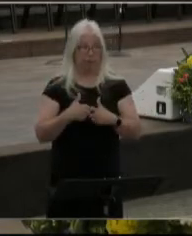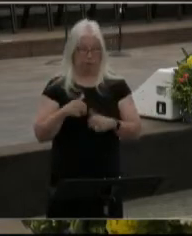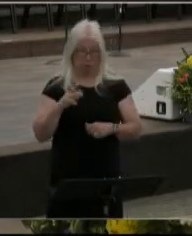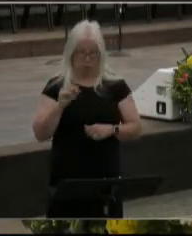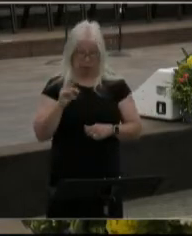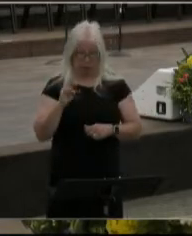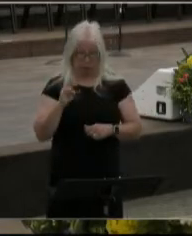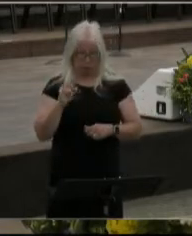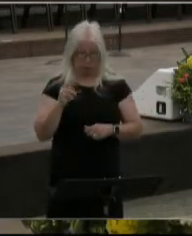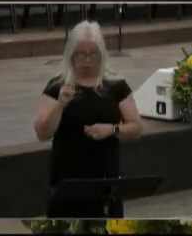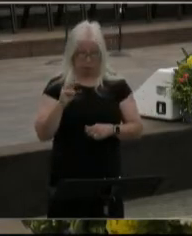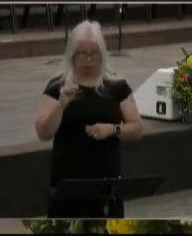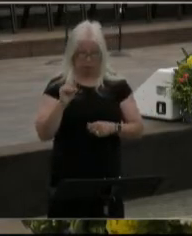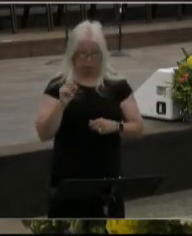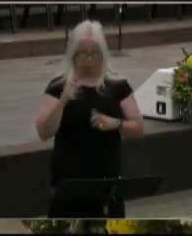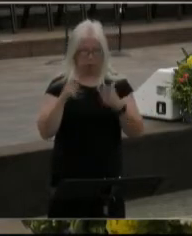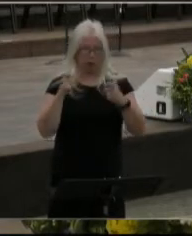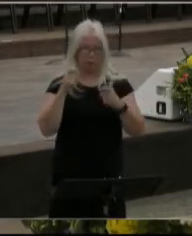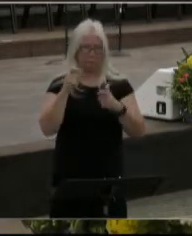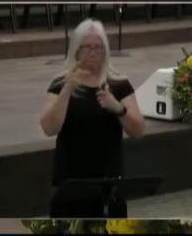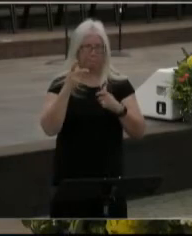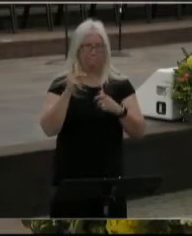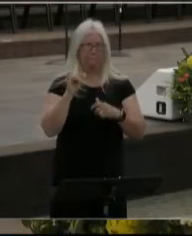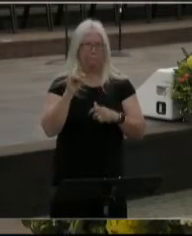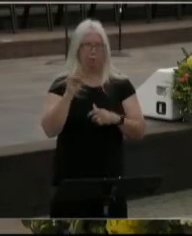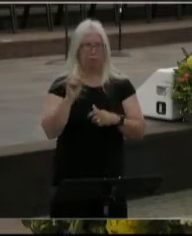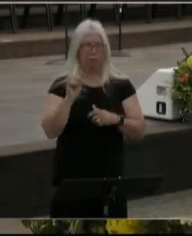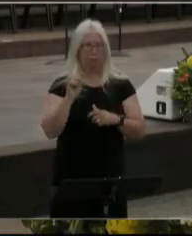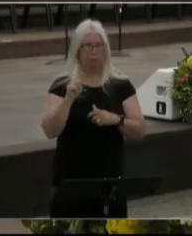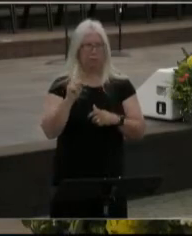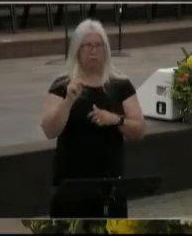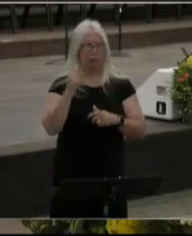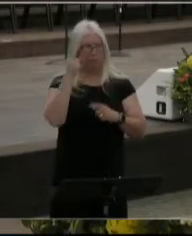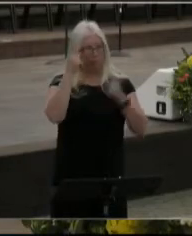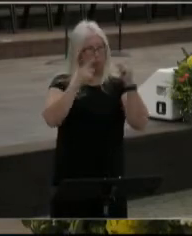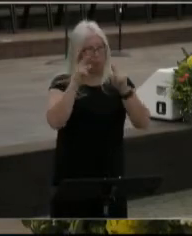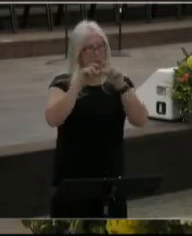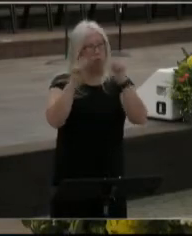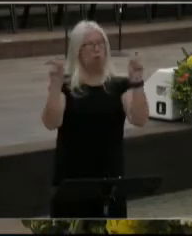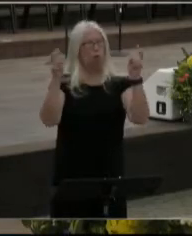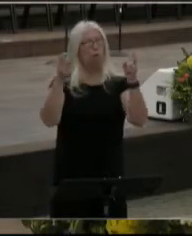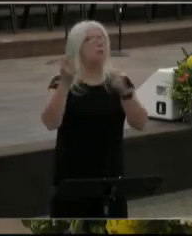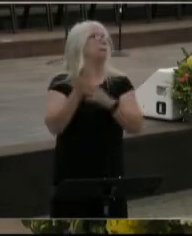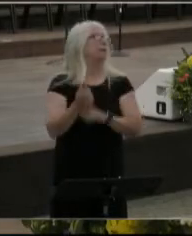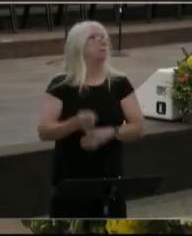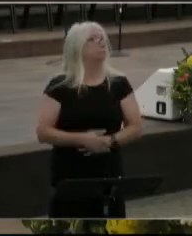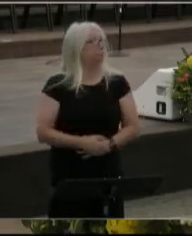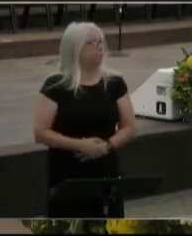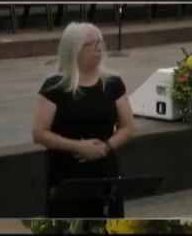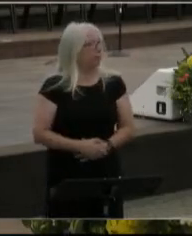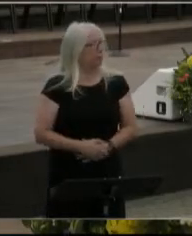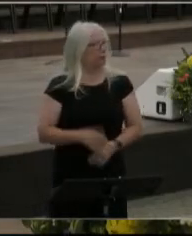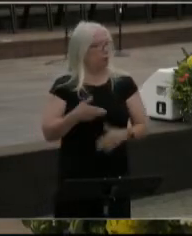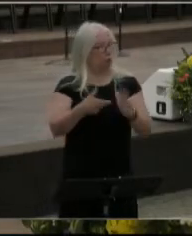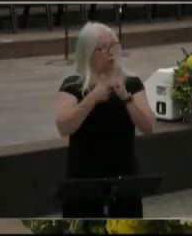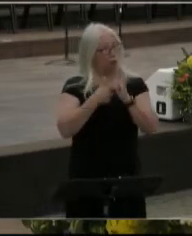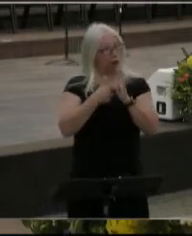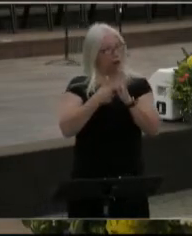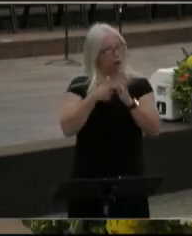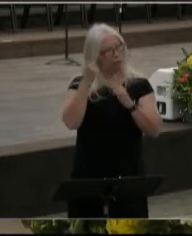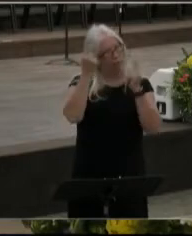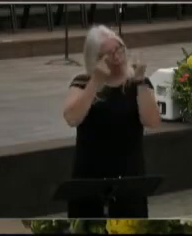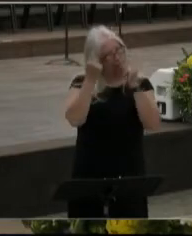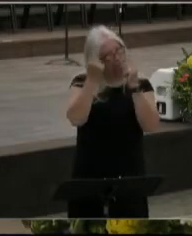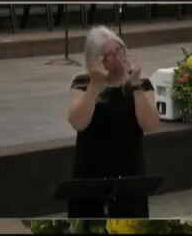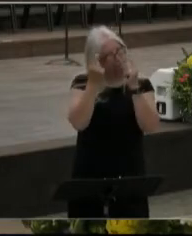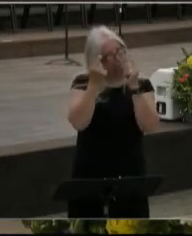Waldo Emerson, the great poet, very successful man, chew on this quote for just a moment. Ready? It's going to require some